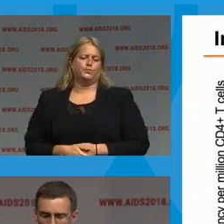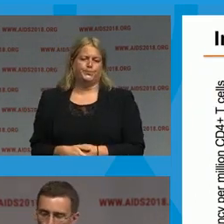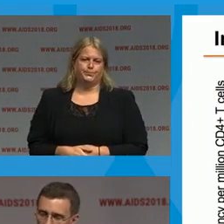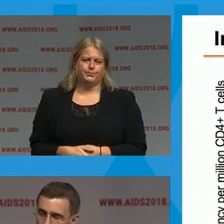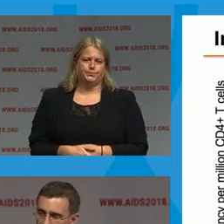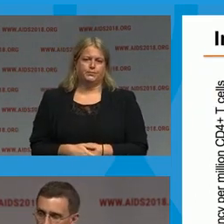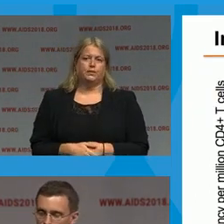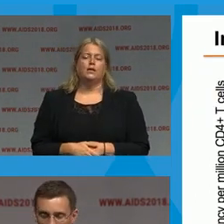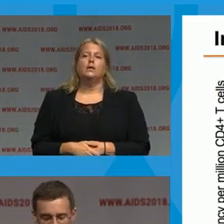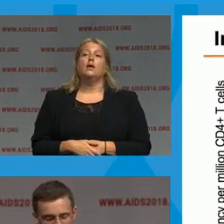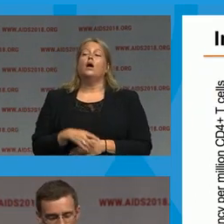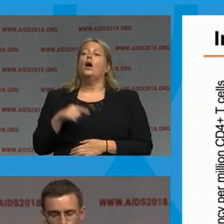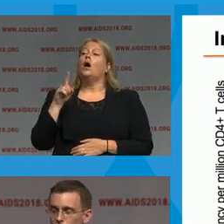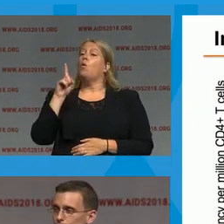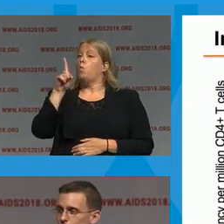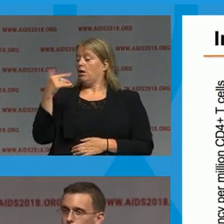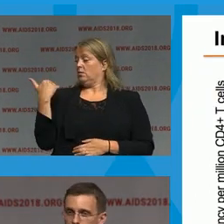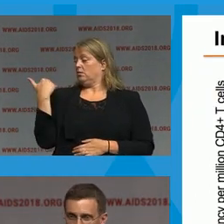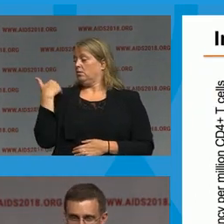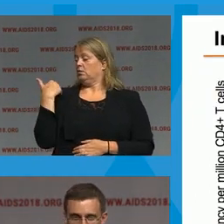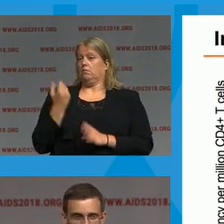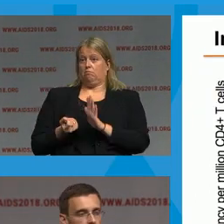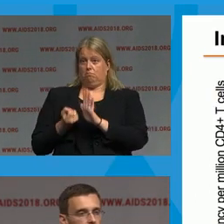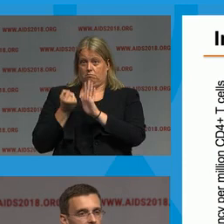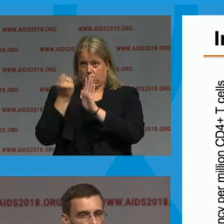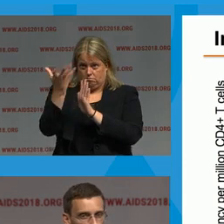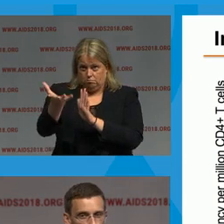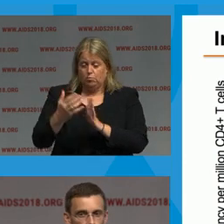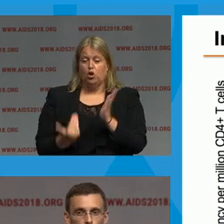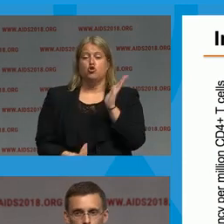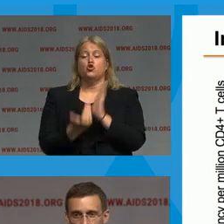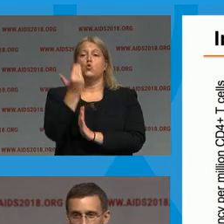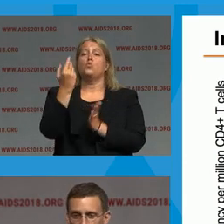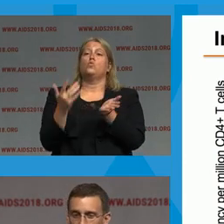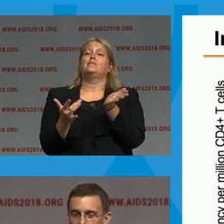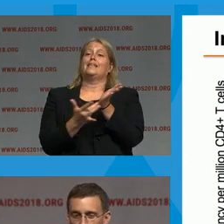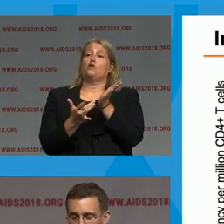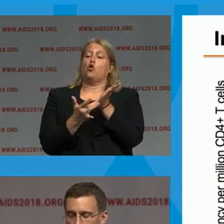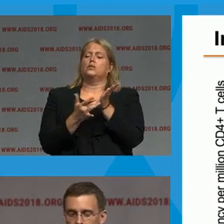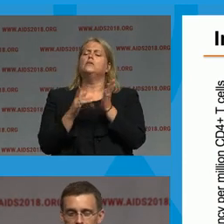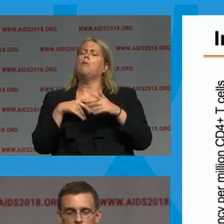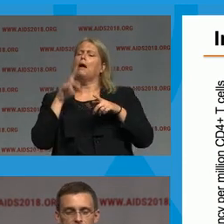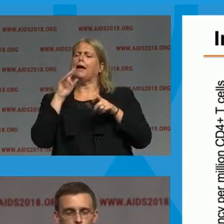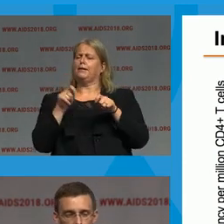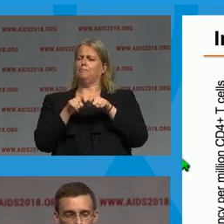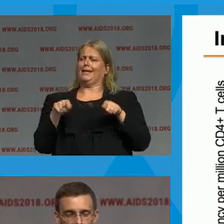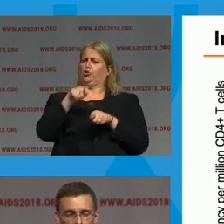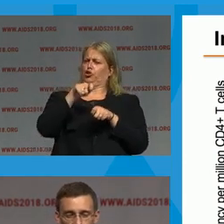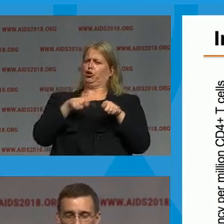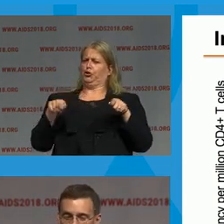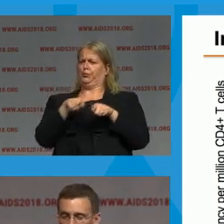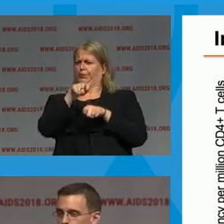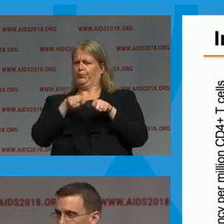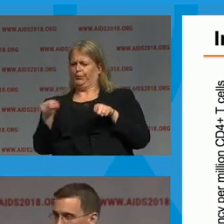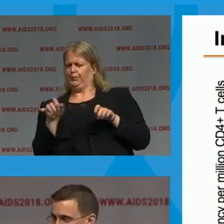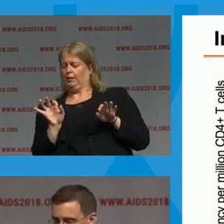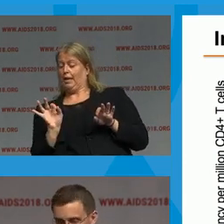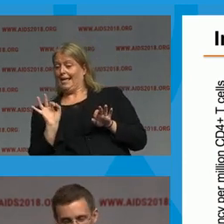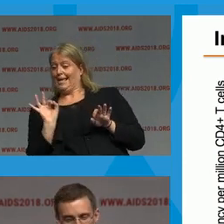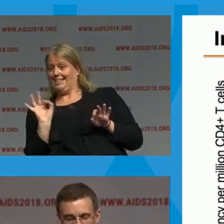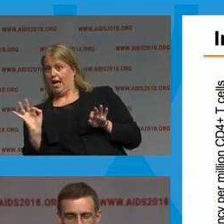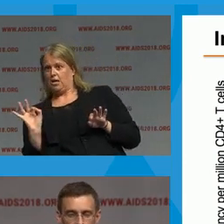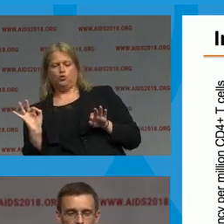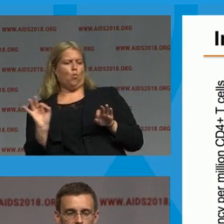So one recent advance is the development of a new technology that allows us to more precisely measure and distinguish these intact versus